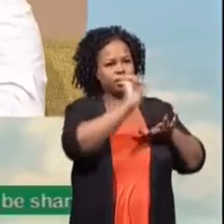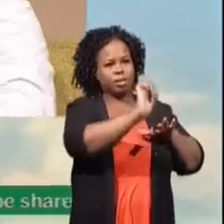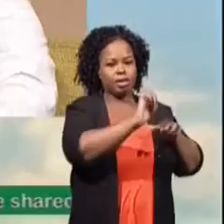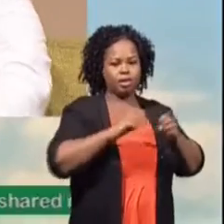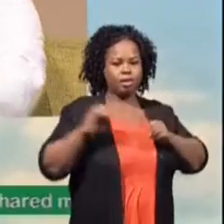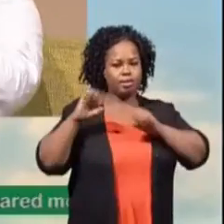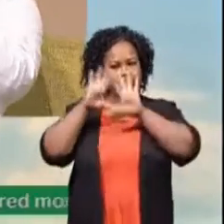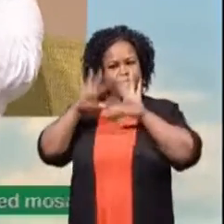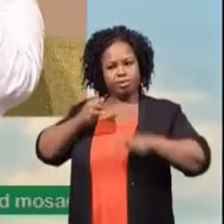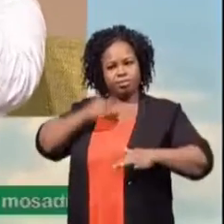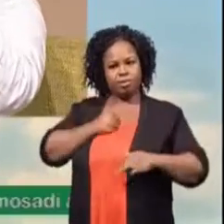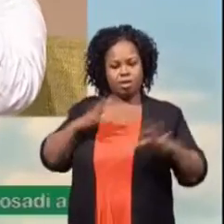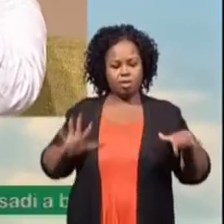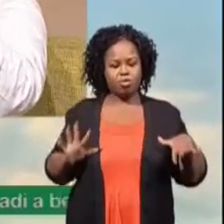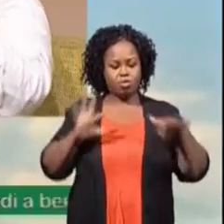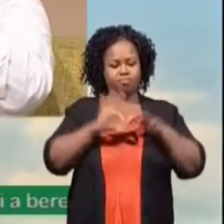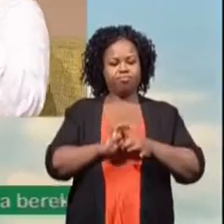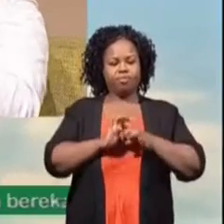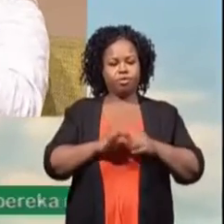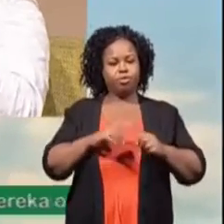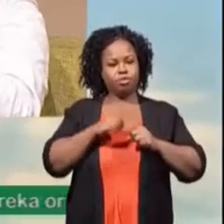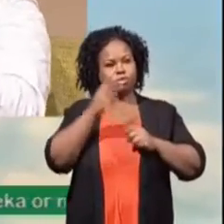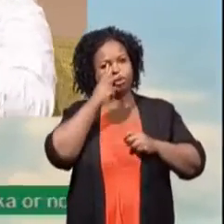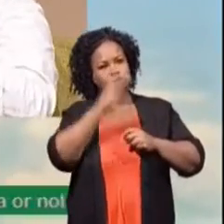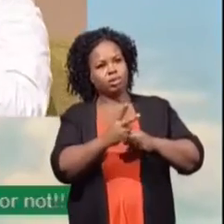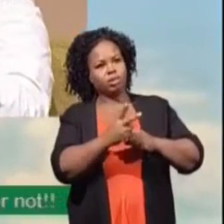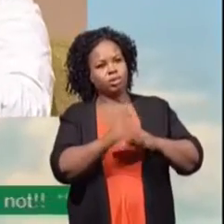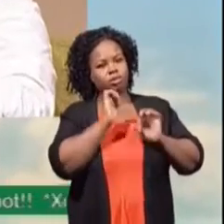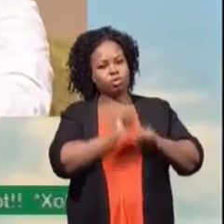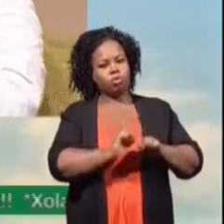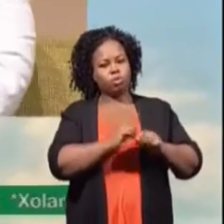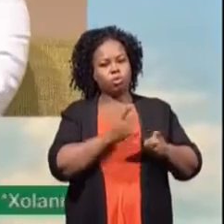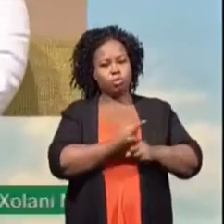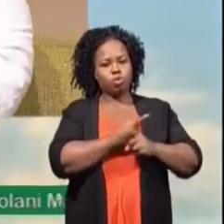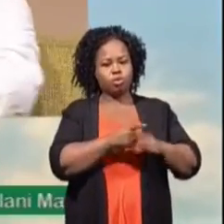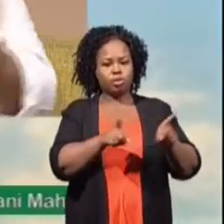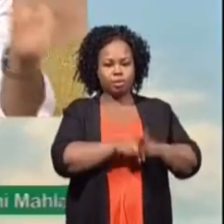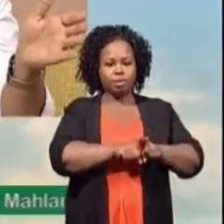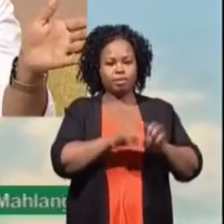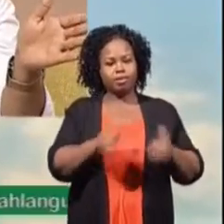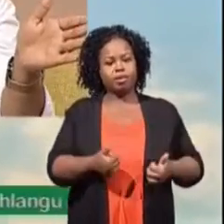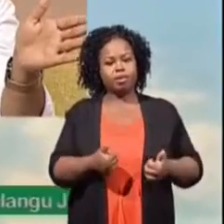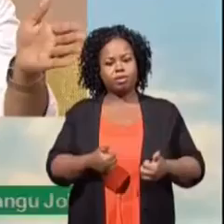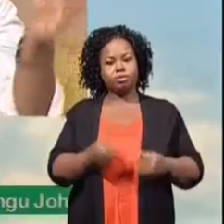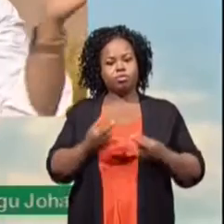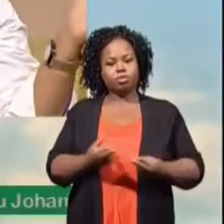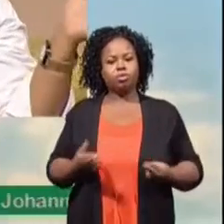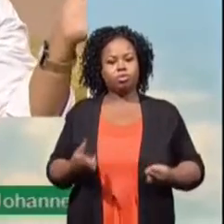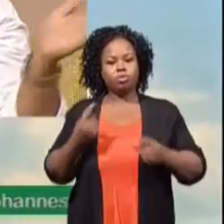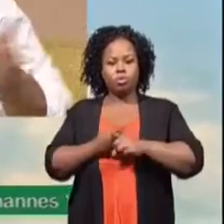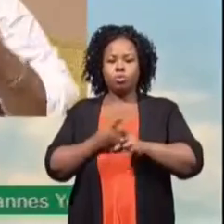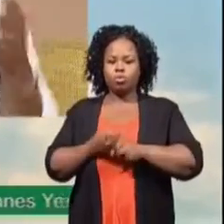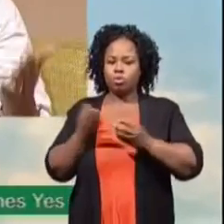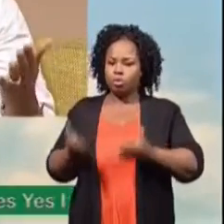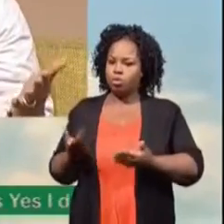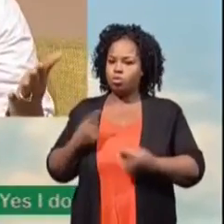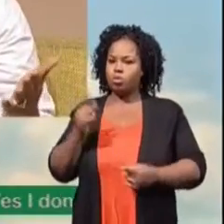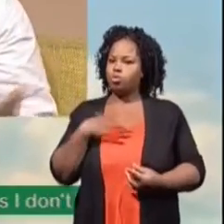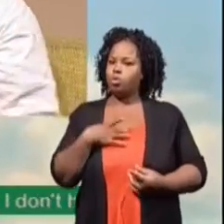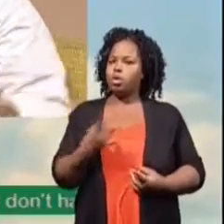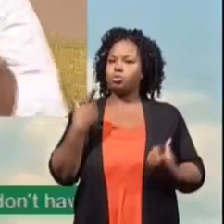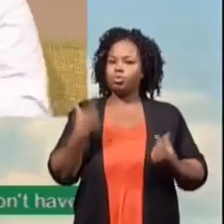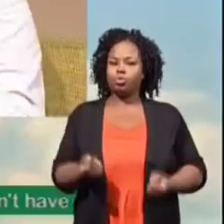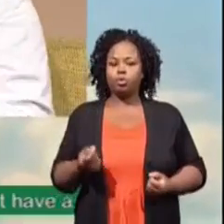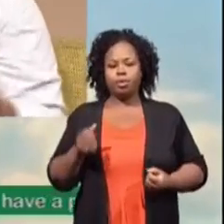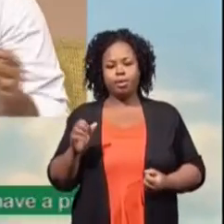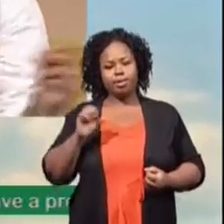vision and what he's doing. Let's build his mansion. See, born, see, I can live in it. And then now we can... resources.